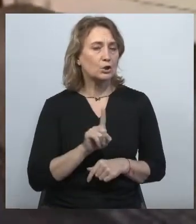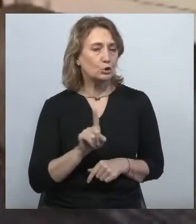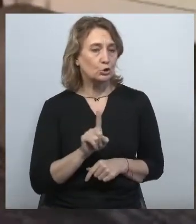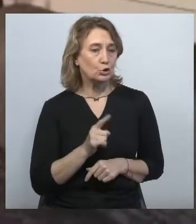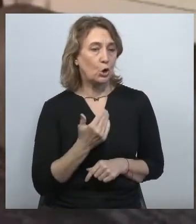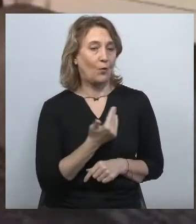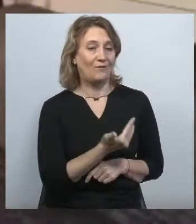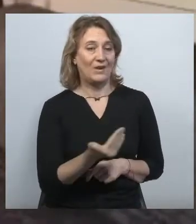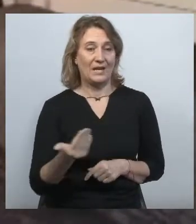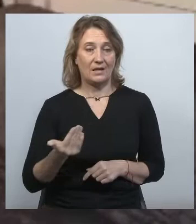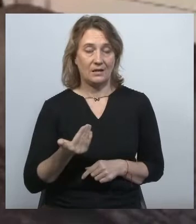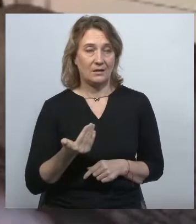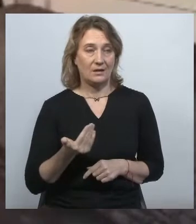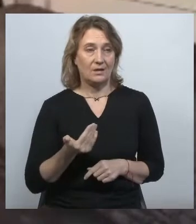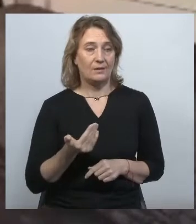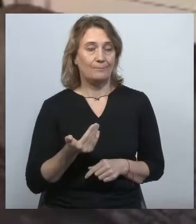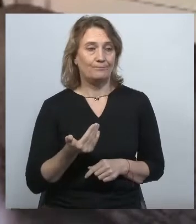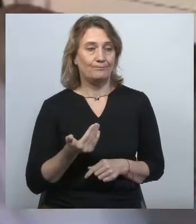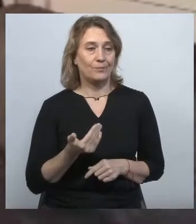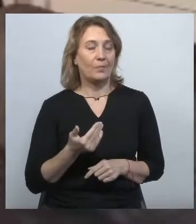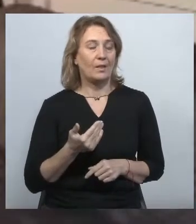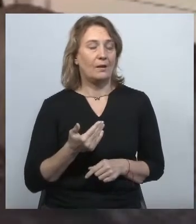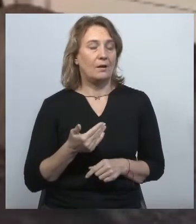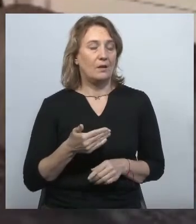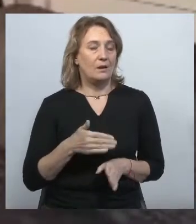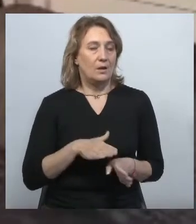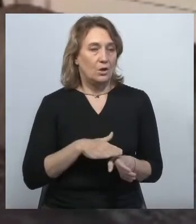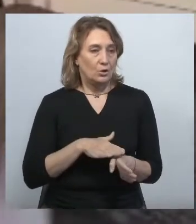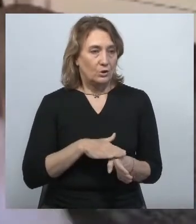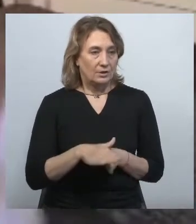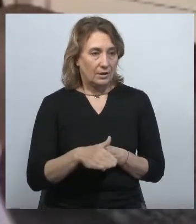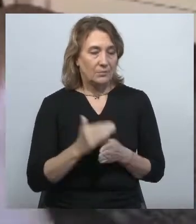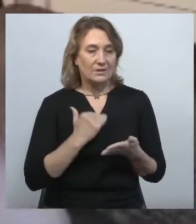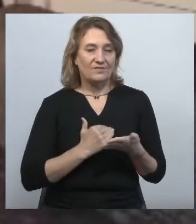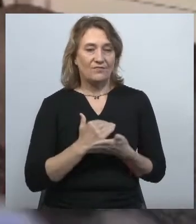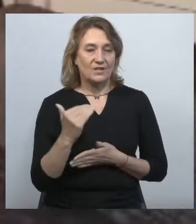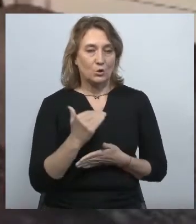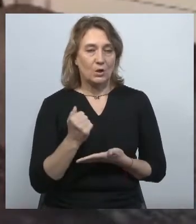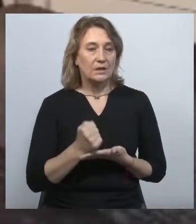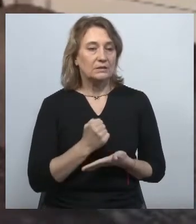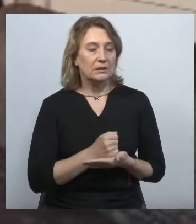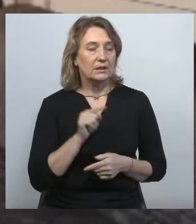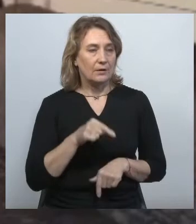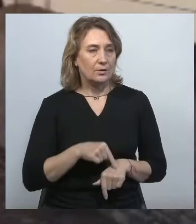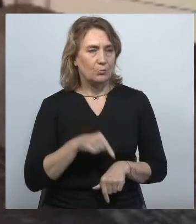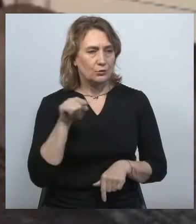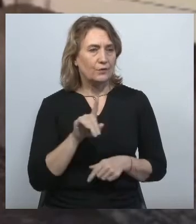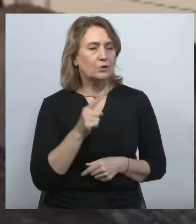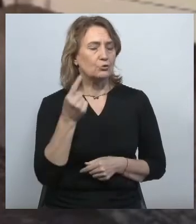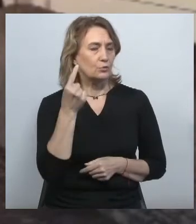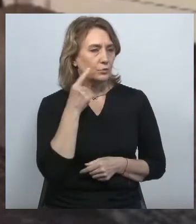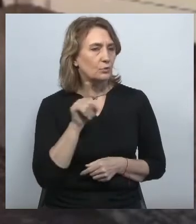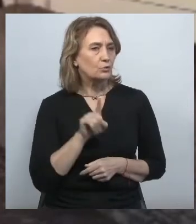to a high standard, and they feel heard. They feel that they are being listened to when